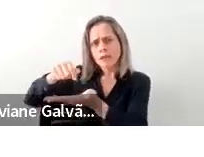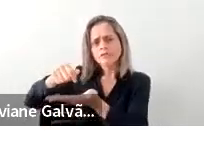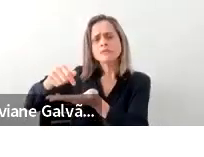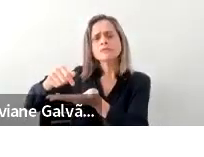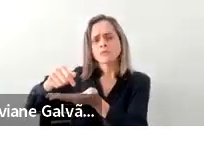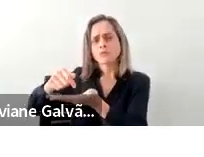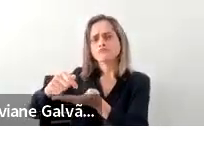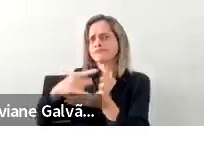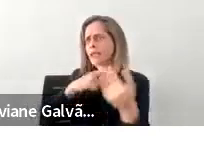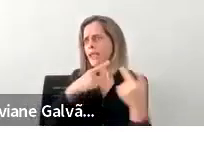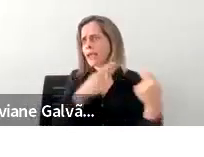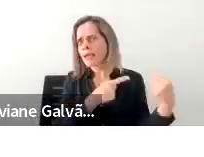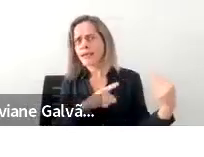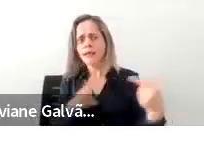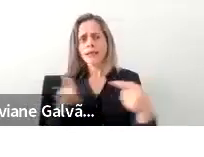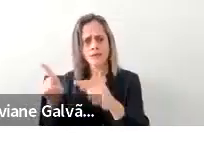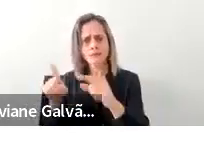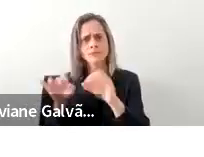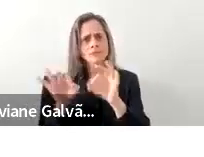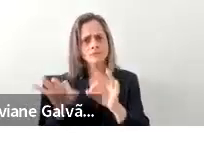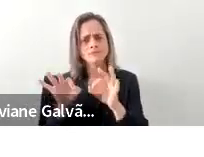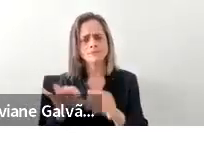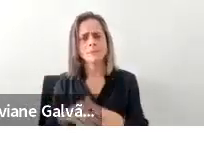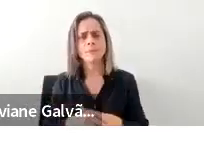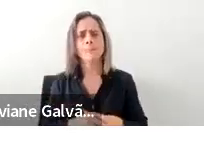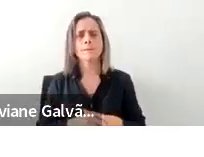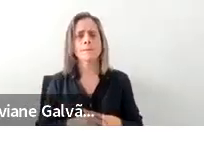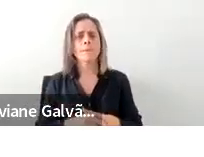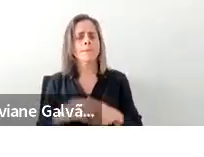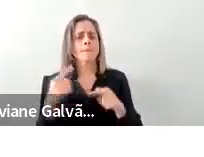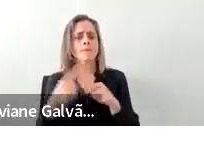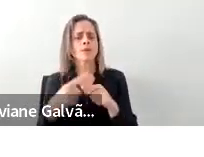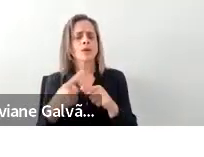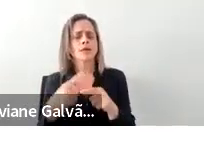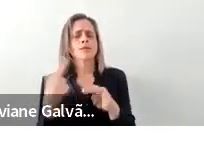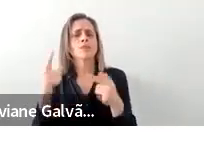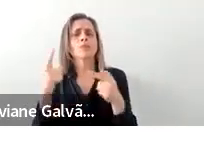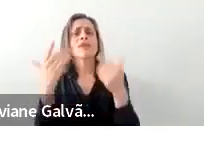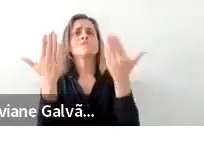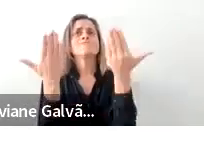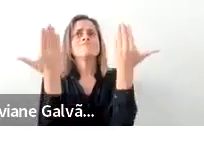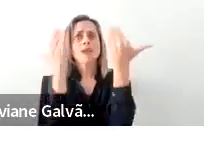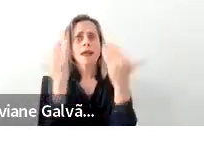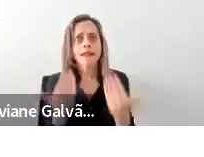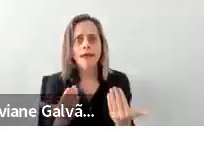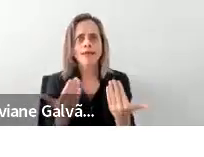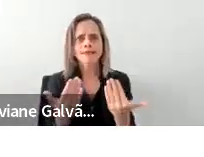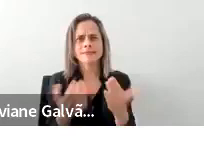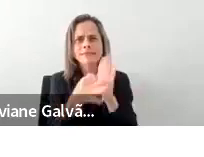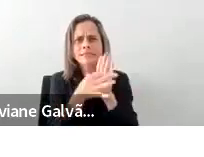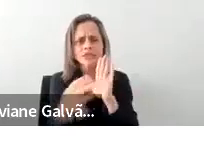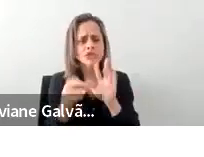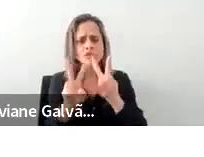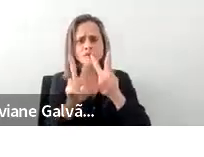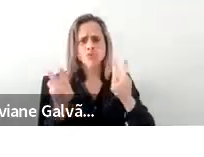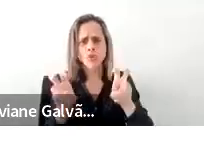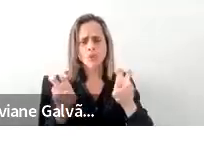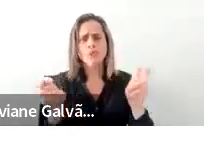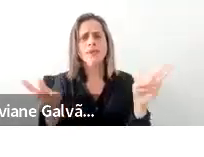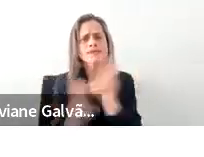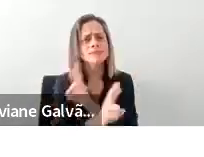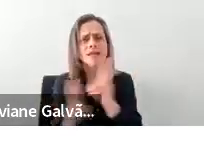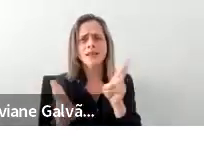forms. Why, for example, he says, is the measurement of labor by its